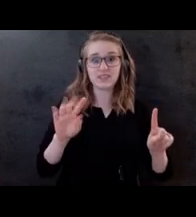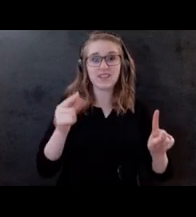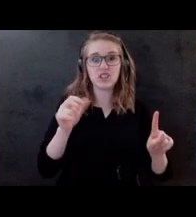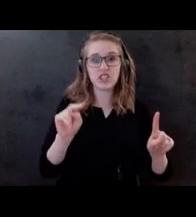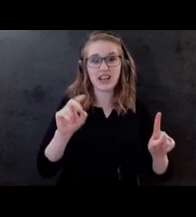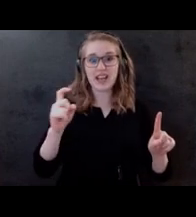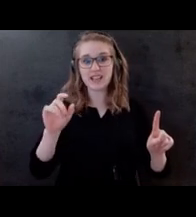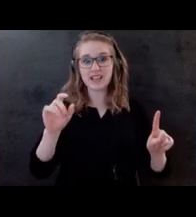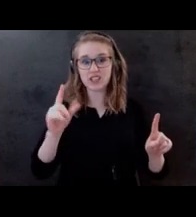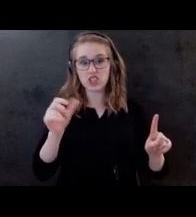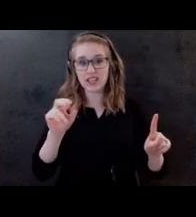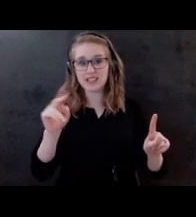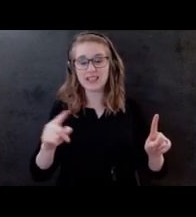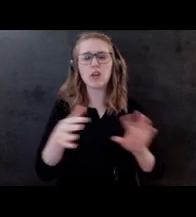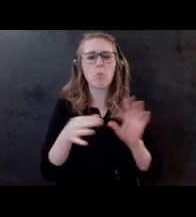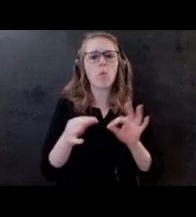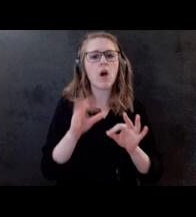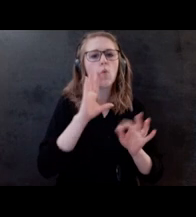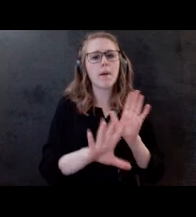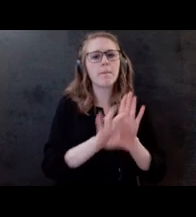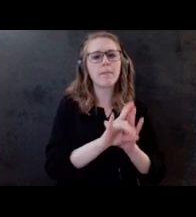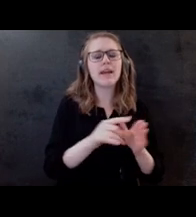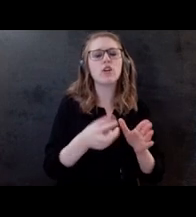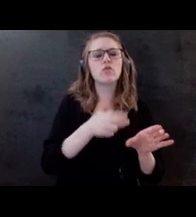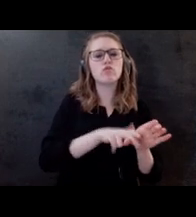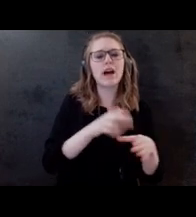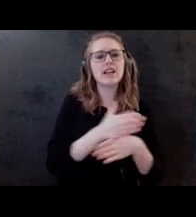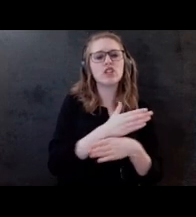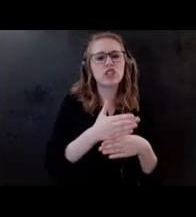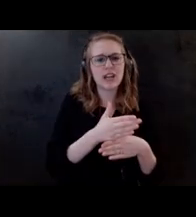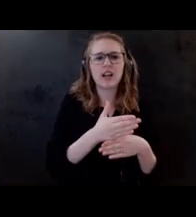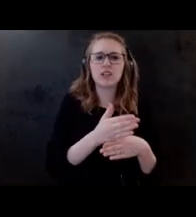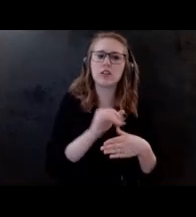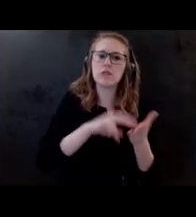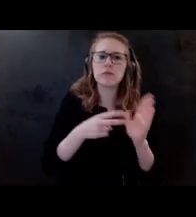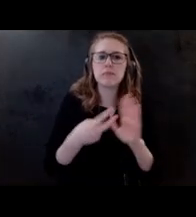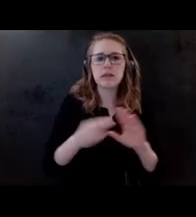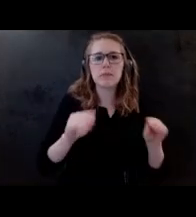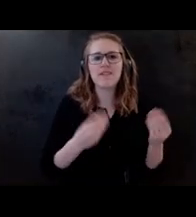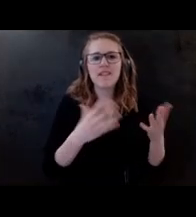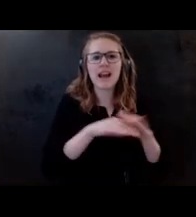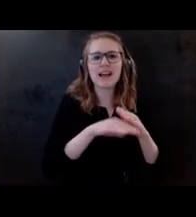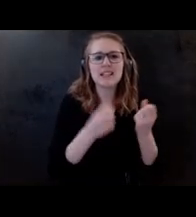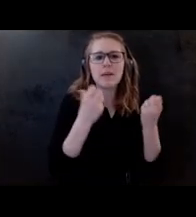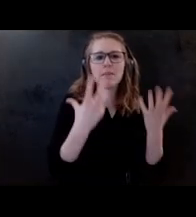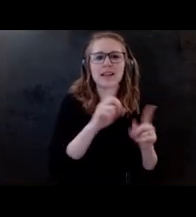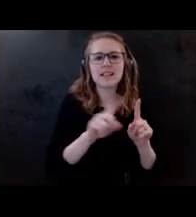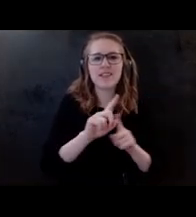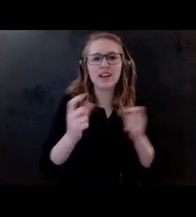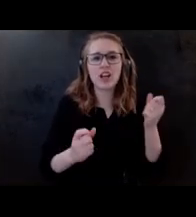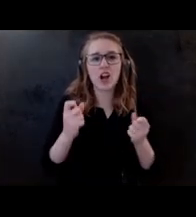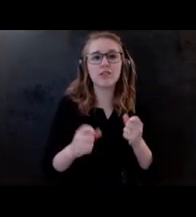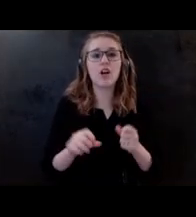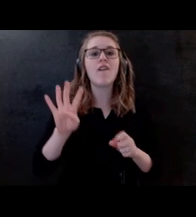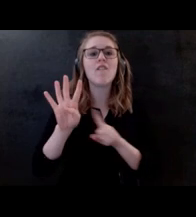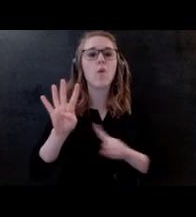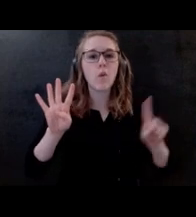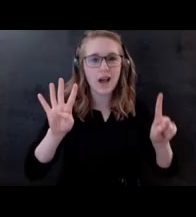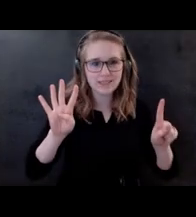they'll choose car sharing services that provides access to many different vehicles over owning a vehicle. 1 in 4 of Gen